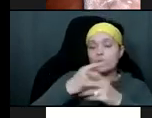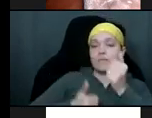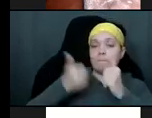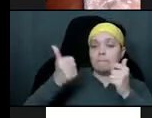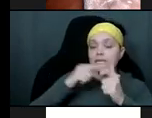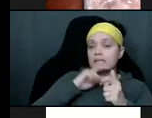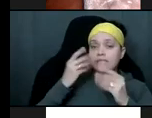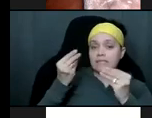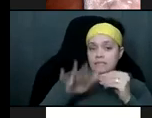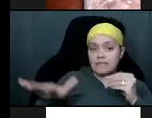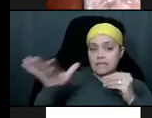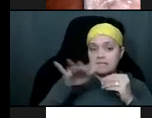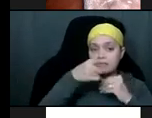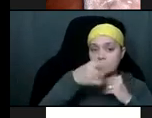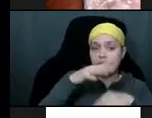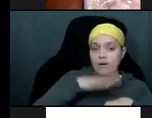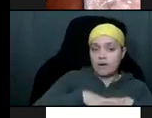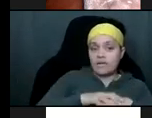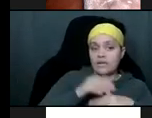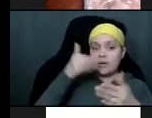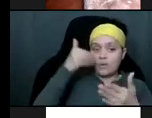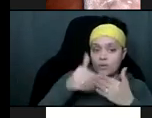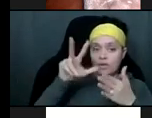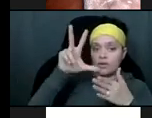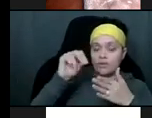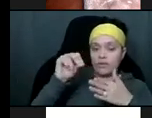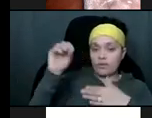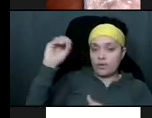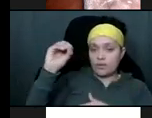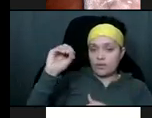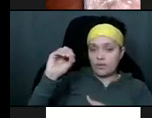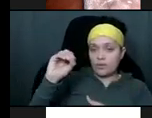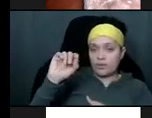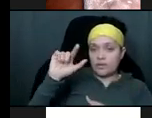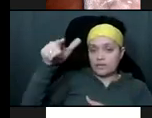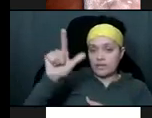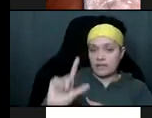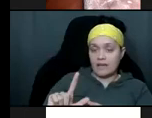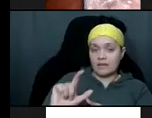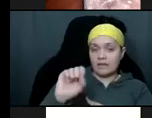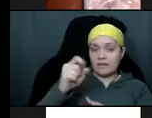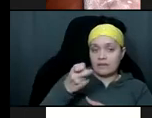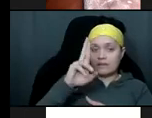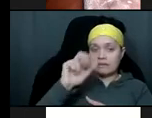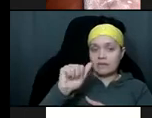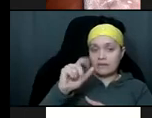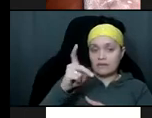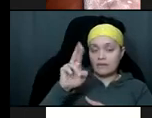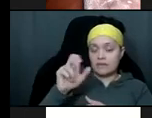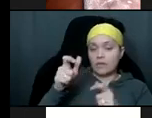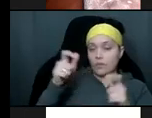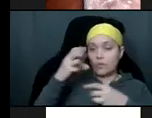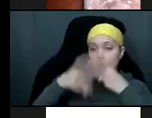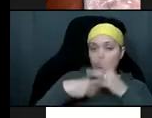deserts are at or near 30 degrees latitude. The Sahara Desert, the world's largest desert,